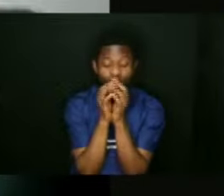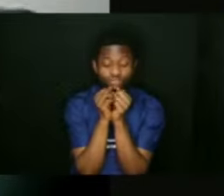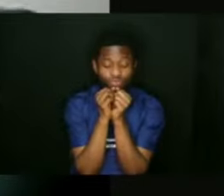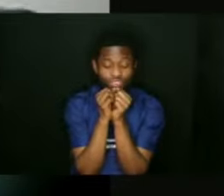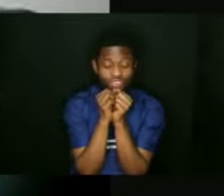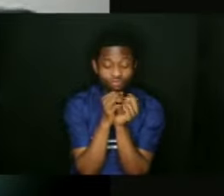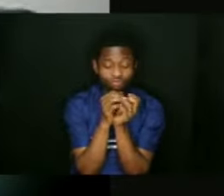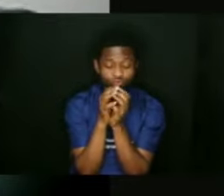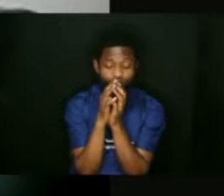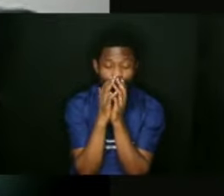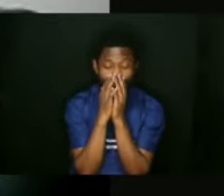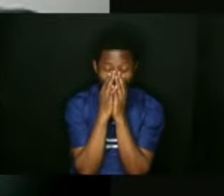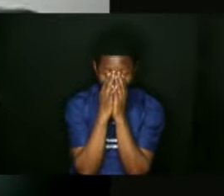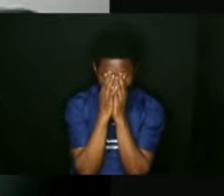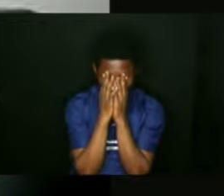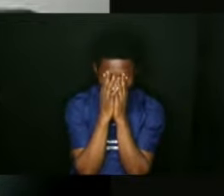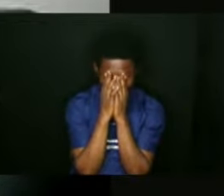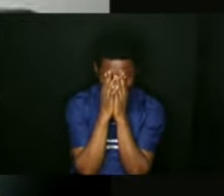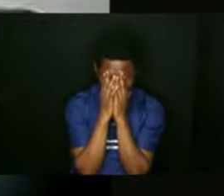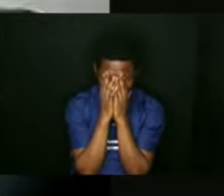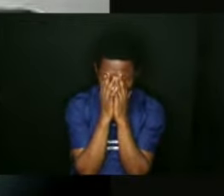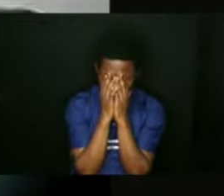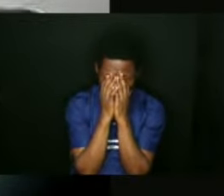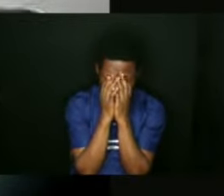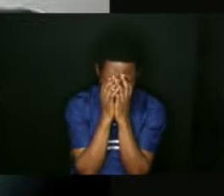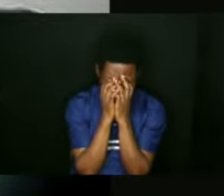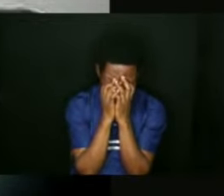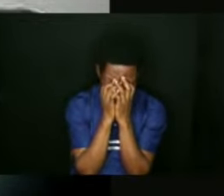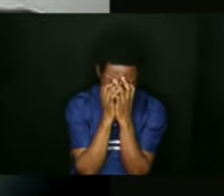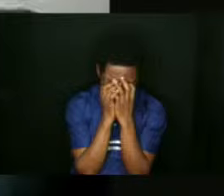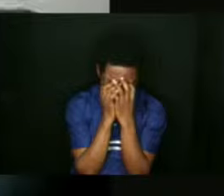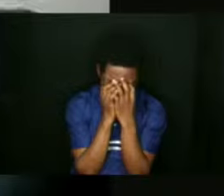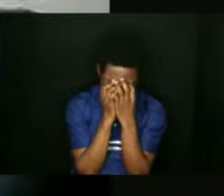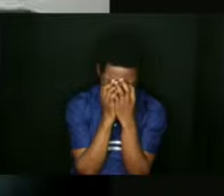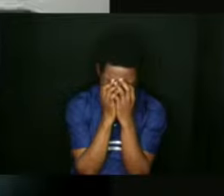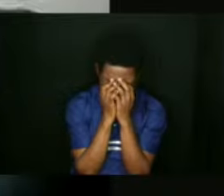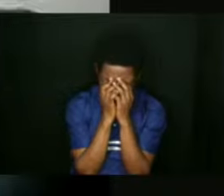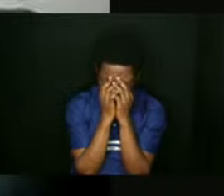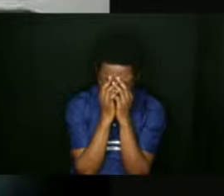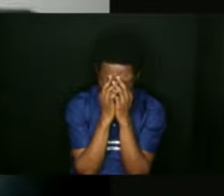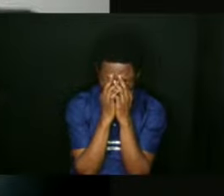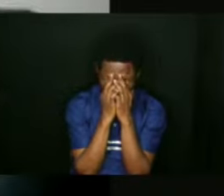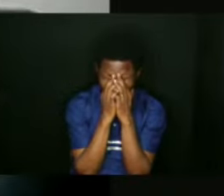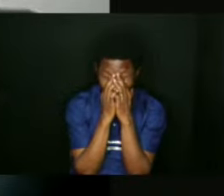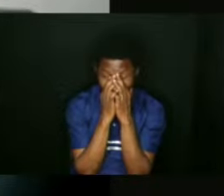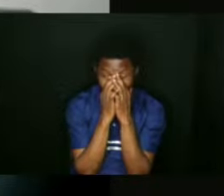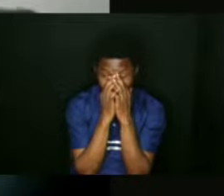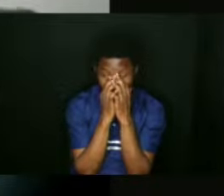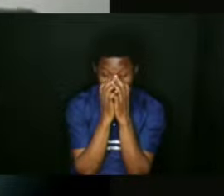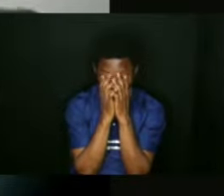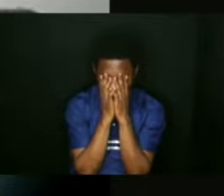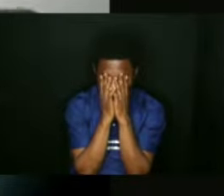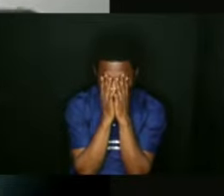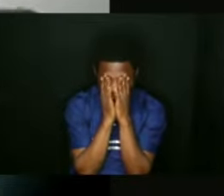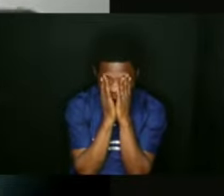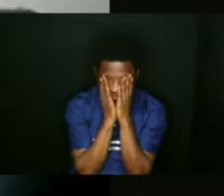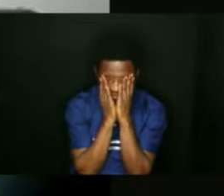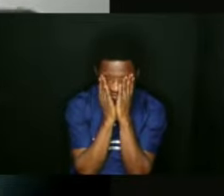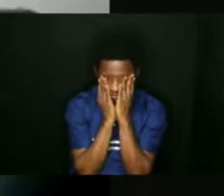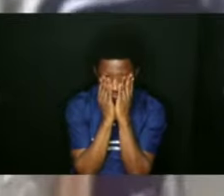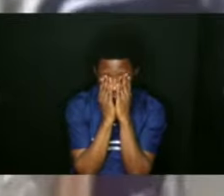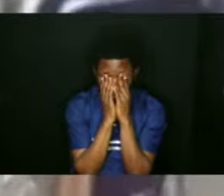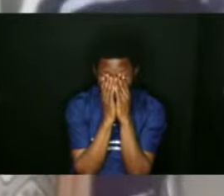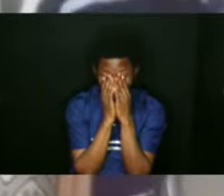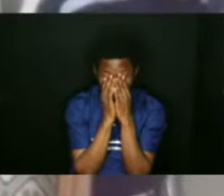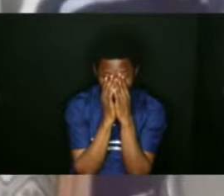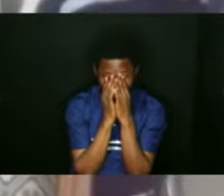spheres. May we reflect these virtues as we move along. In the name of Jesus. In the name of Jesus.